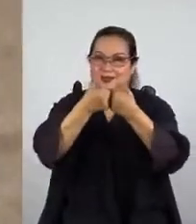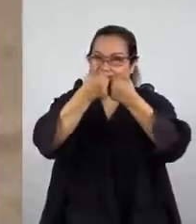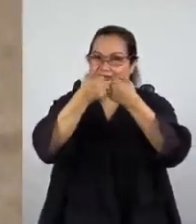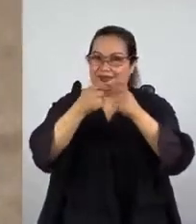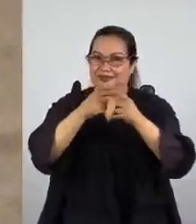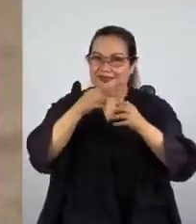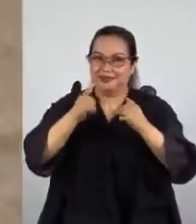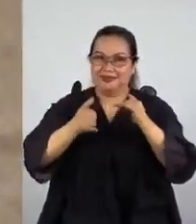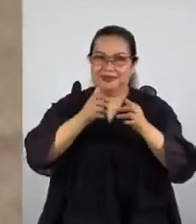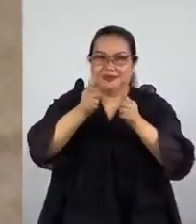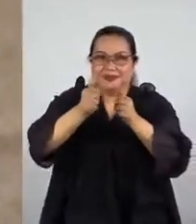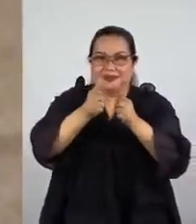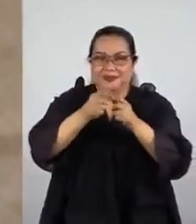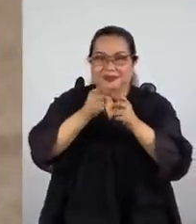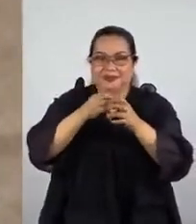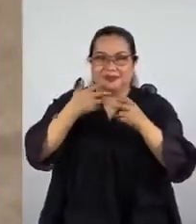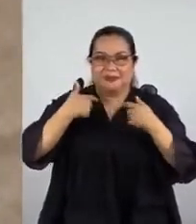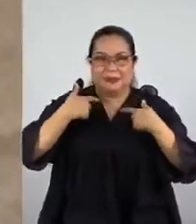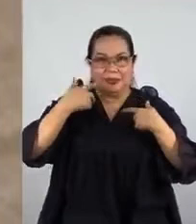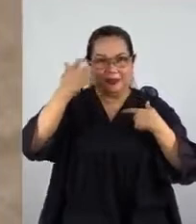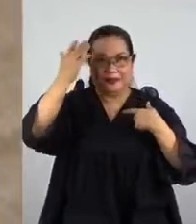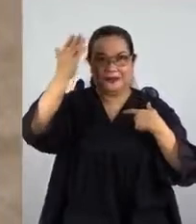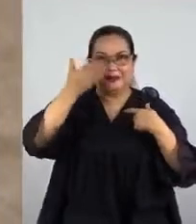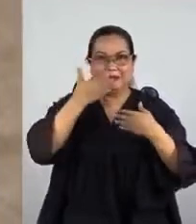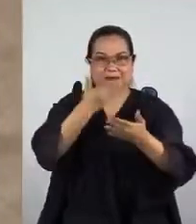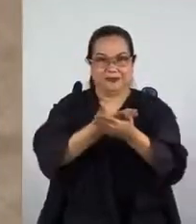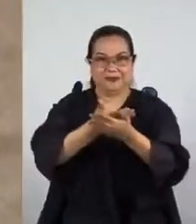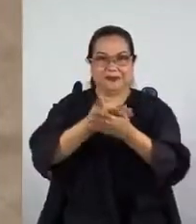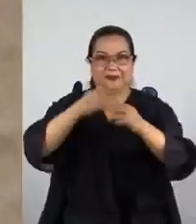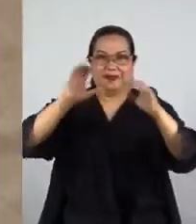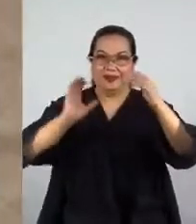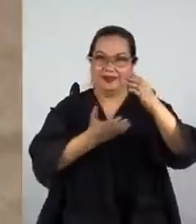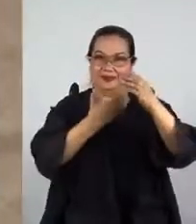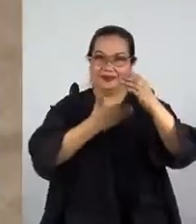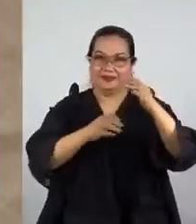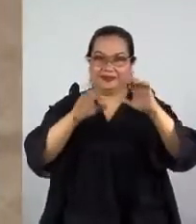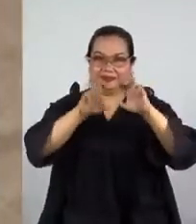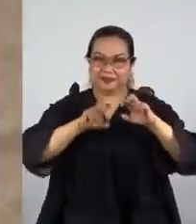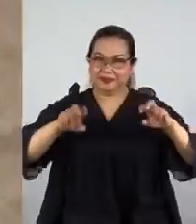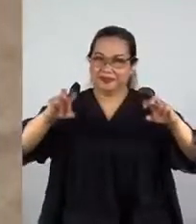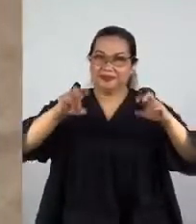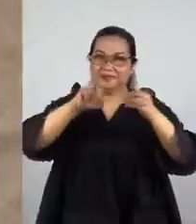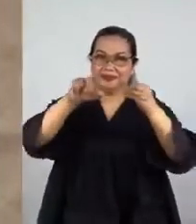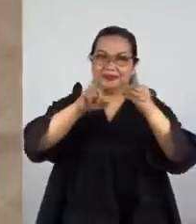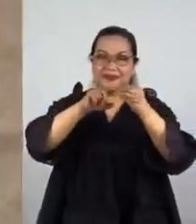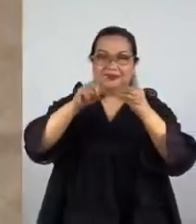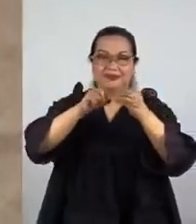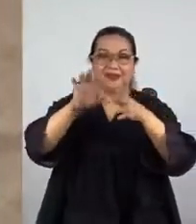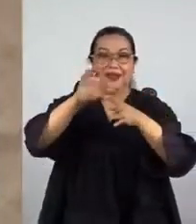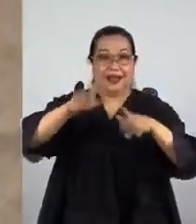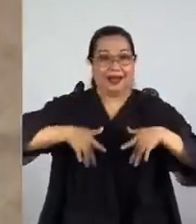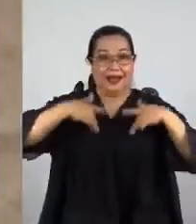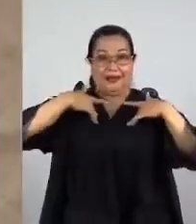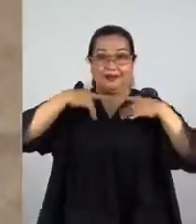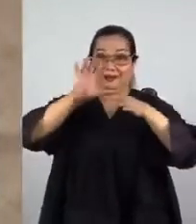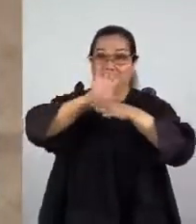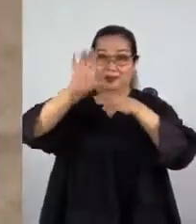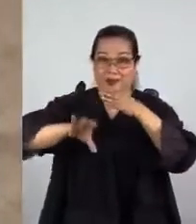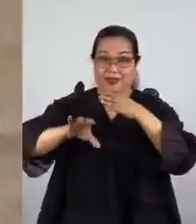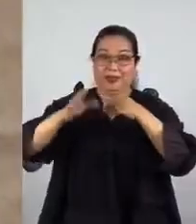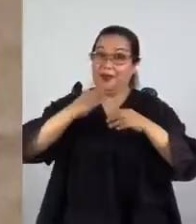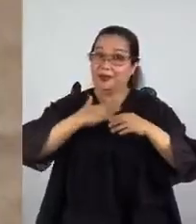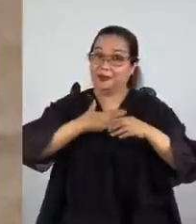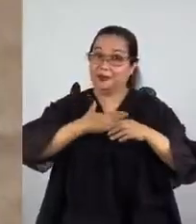will have to run again. It's so nice that the choir was singing about, when the race is complete, still